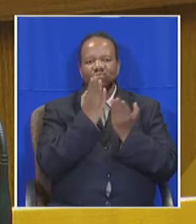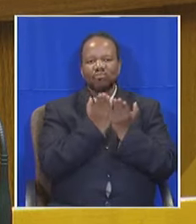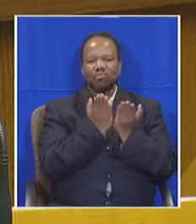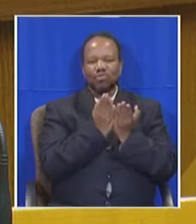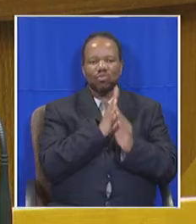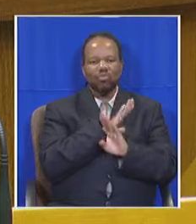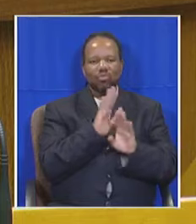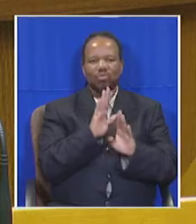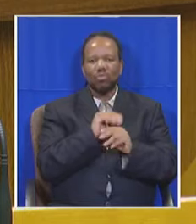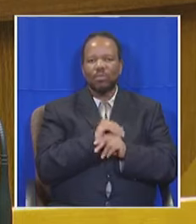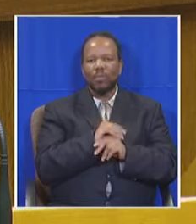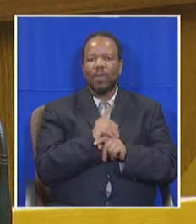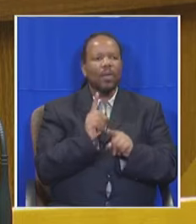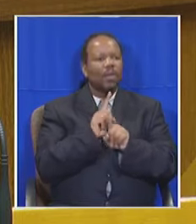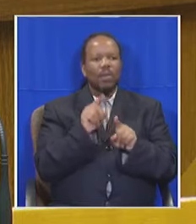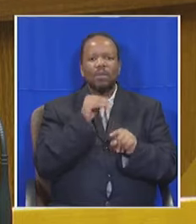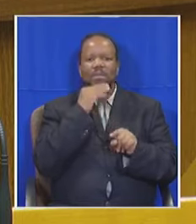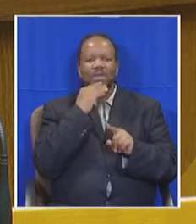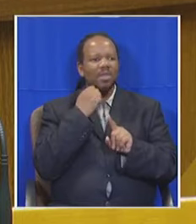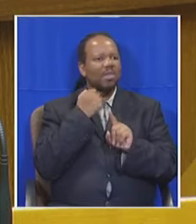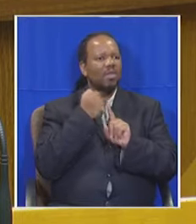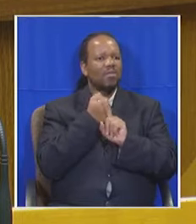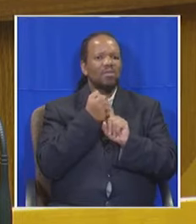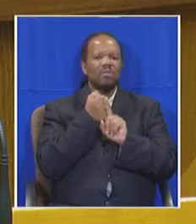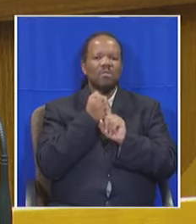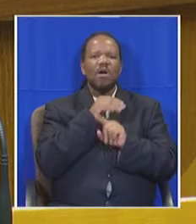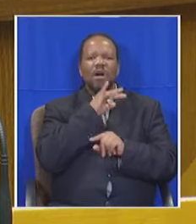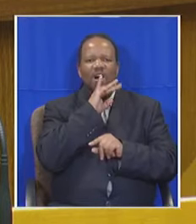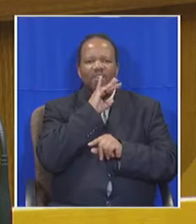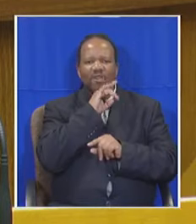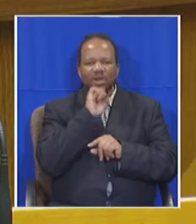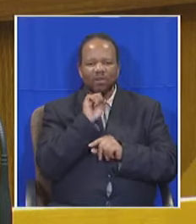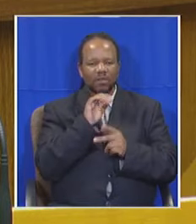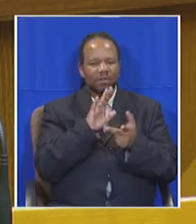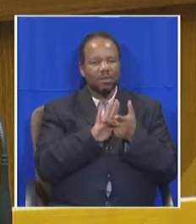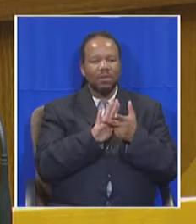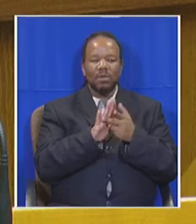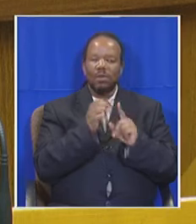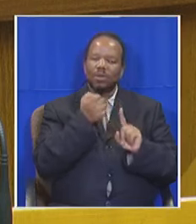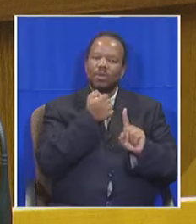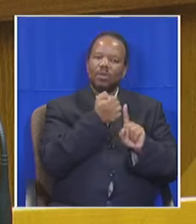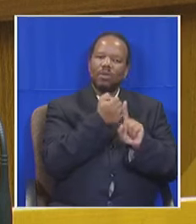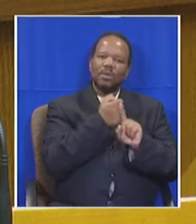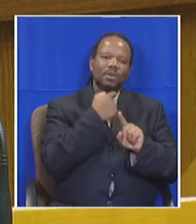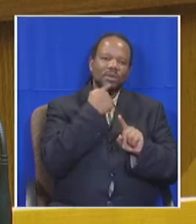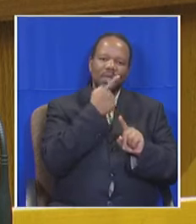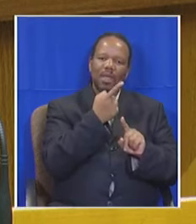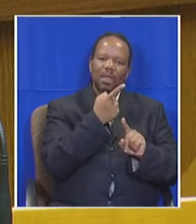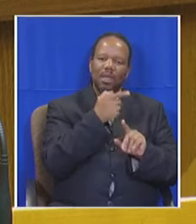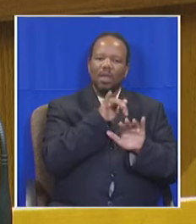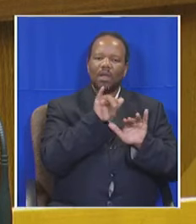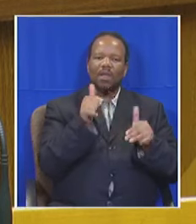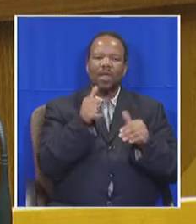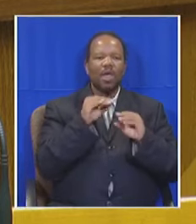But that was not the only struggle. It was a struggle to decolonize education as a whole.